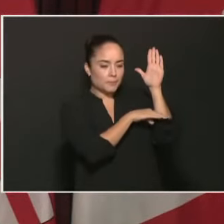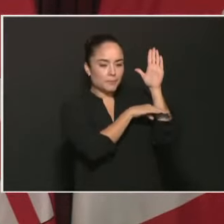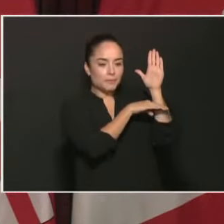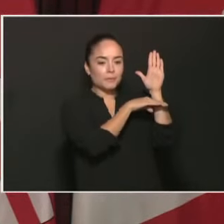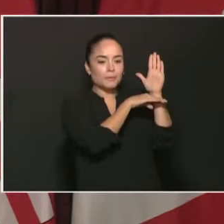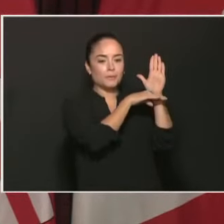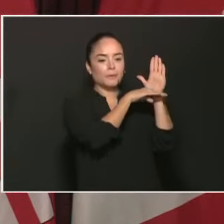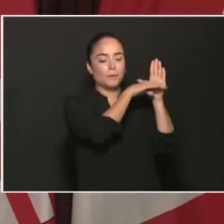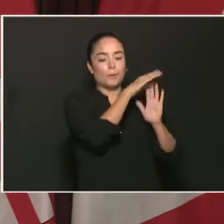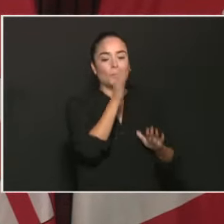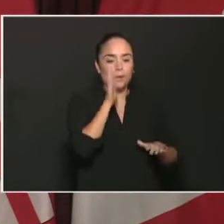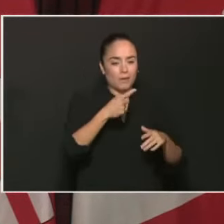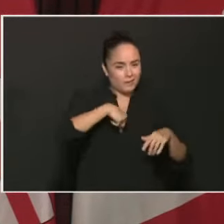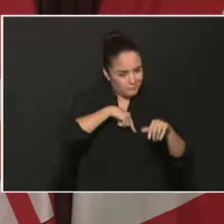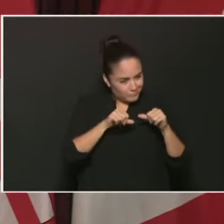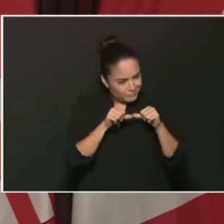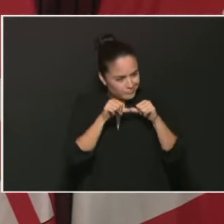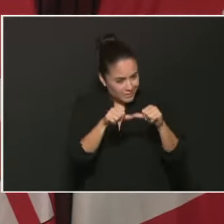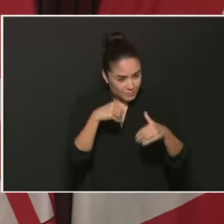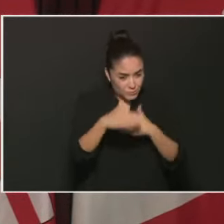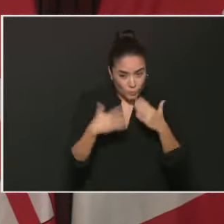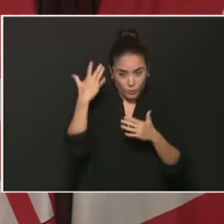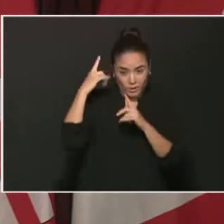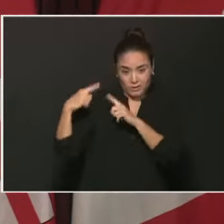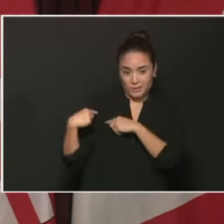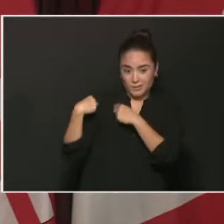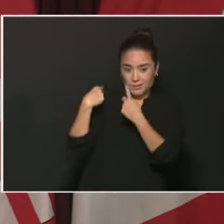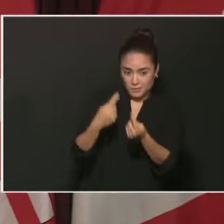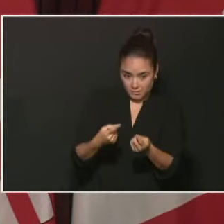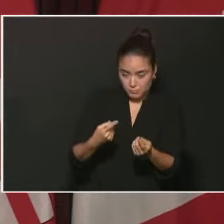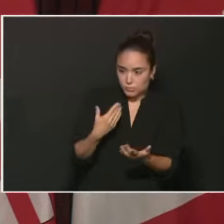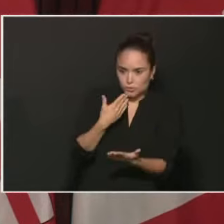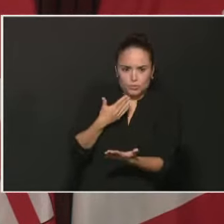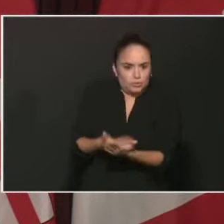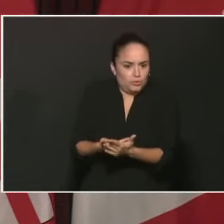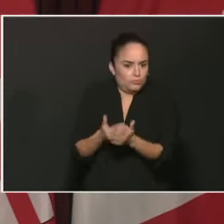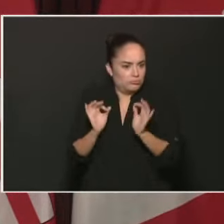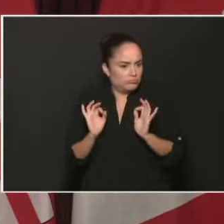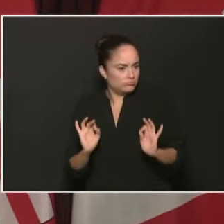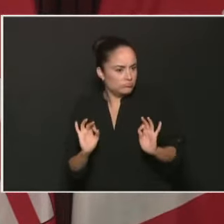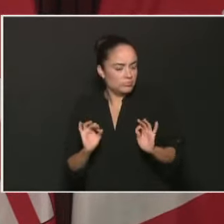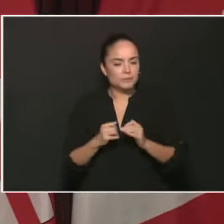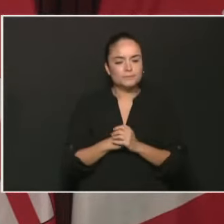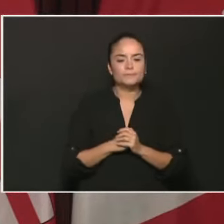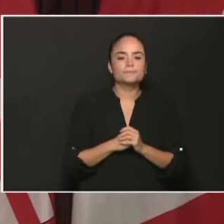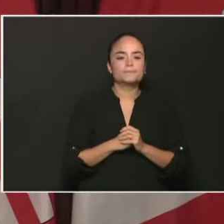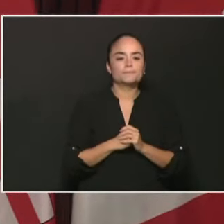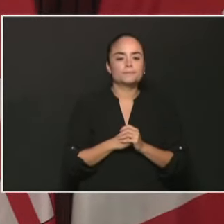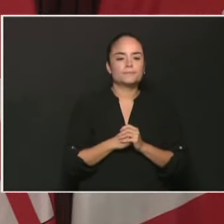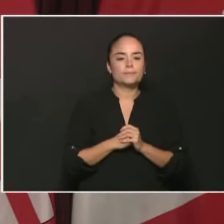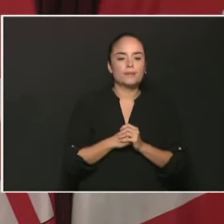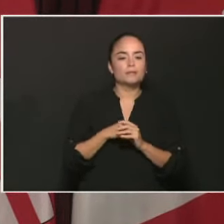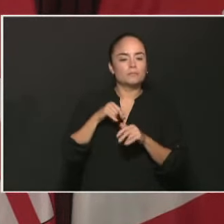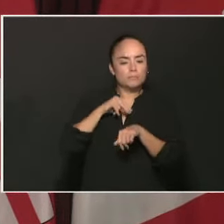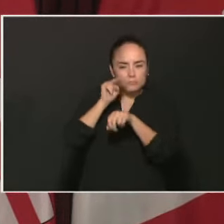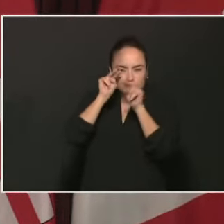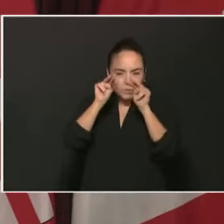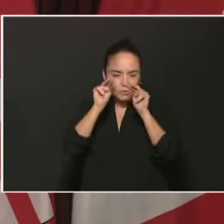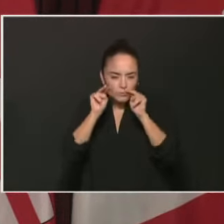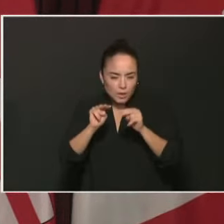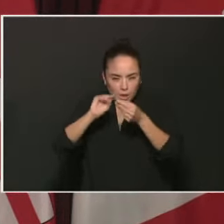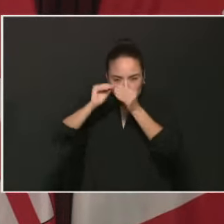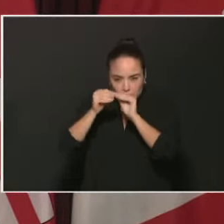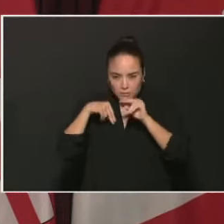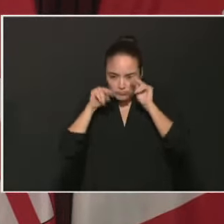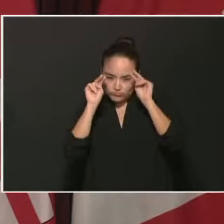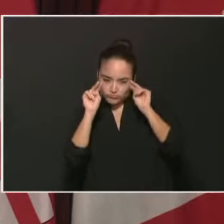process. I do see us monitoring the data going forward. The risk